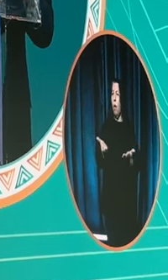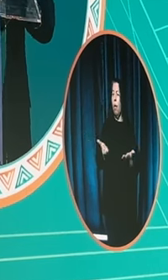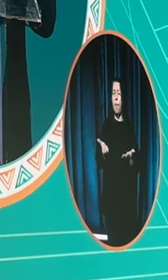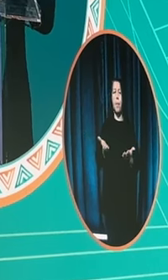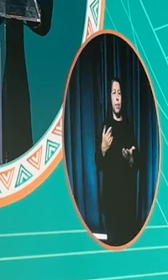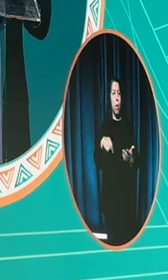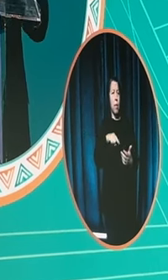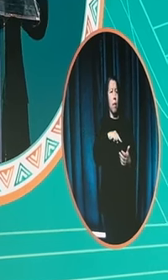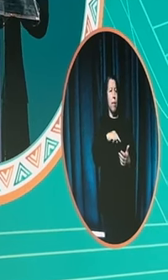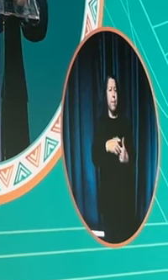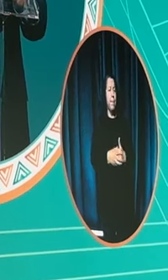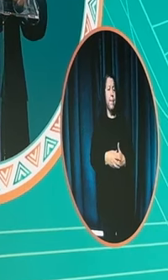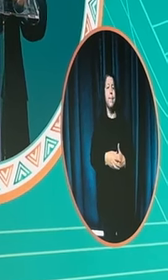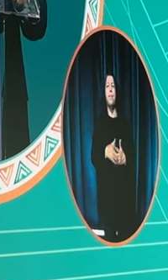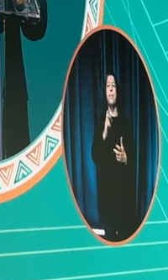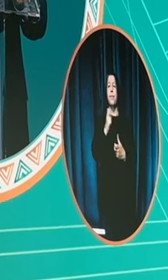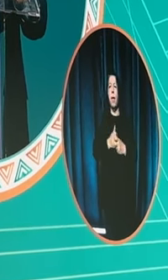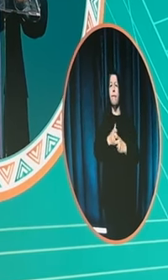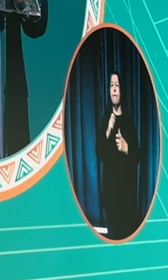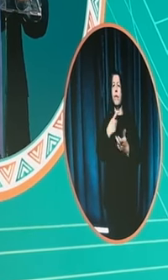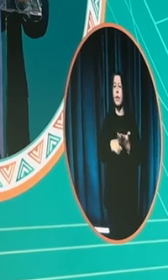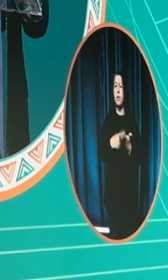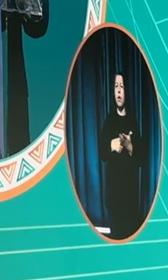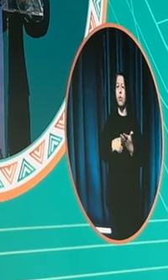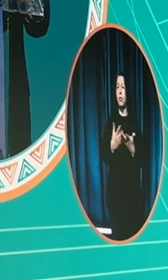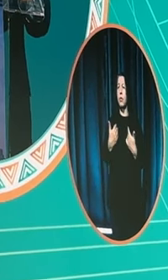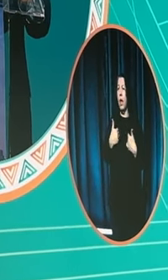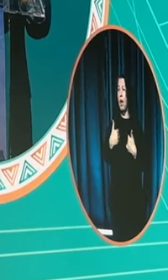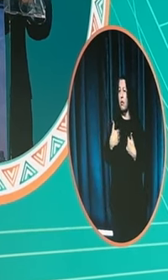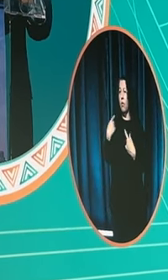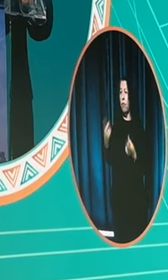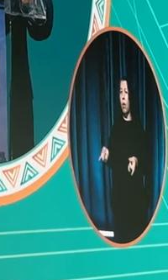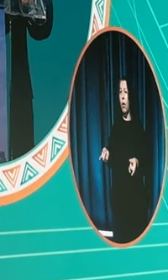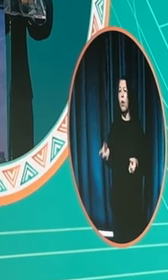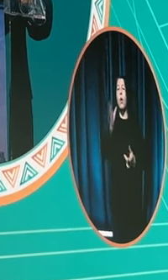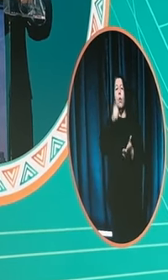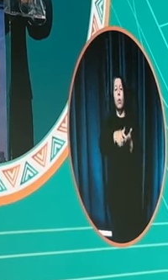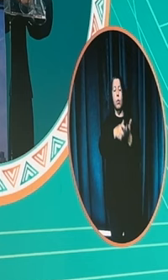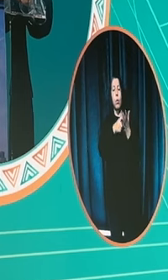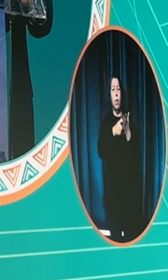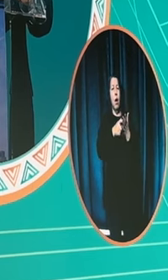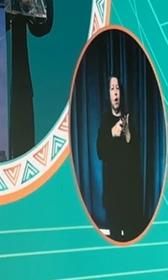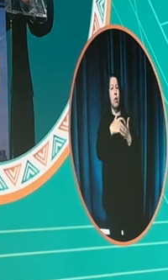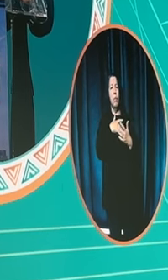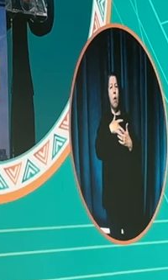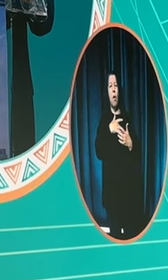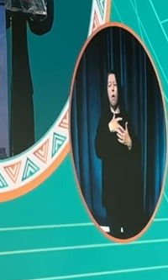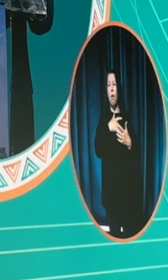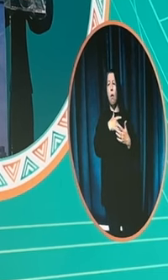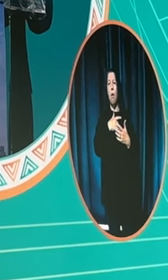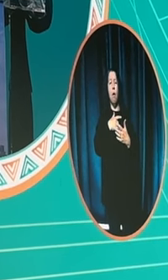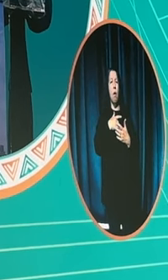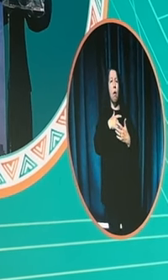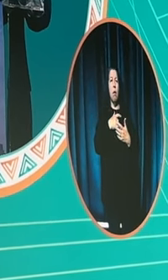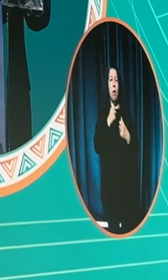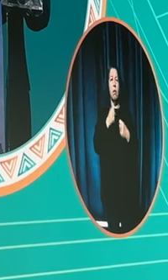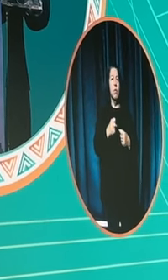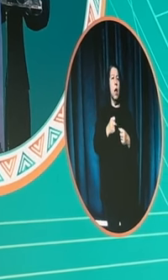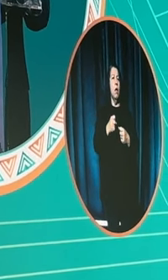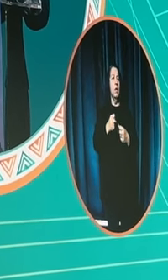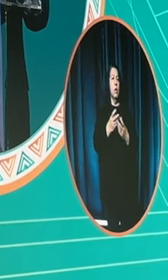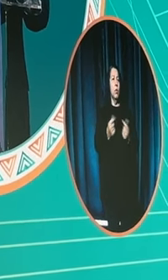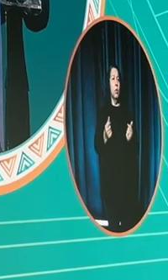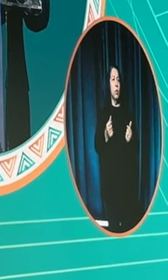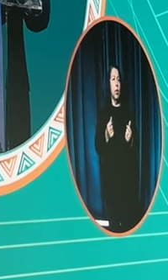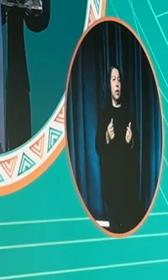The difficult discussions we've had are going to require some heartfelt solutions,